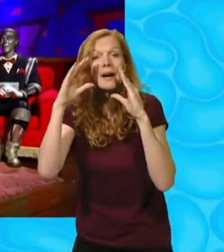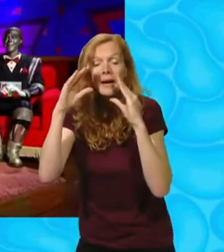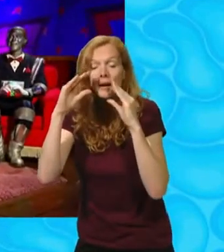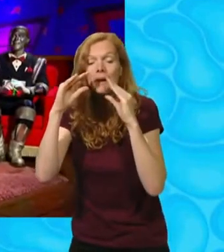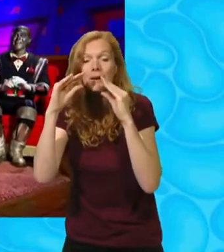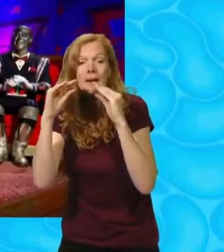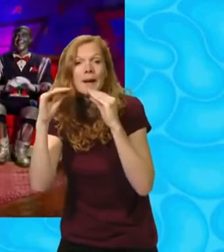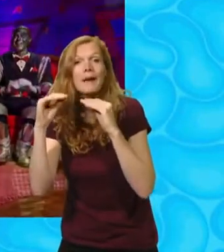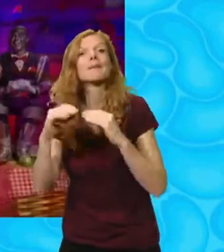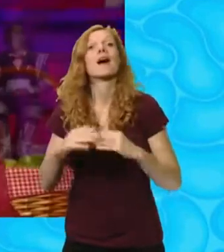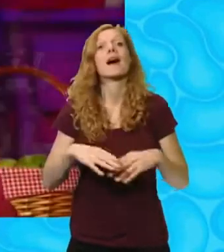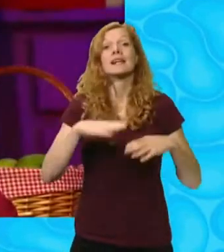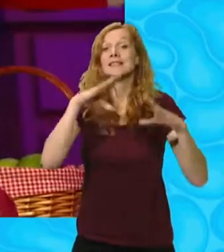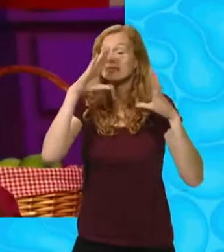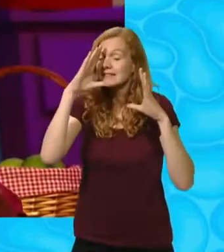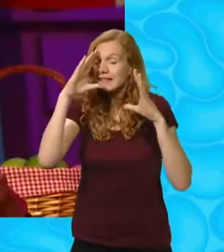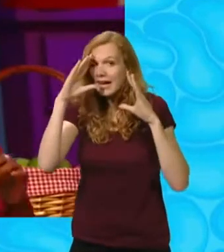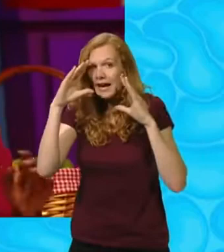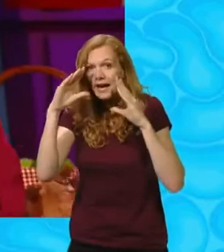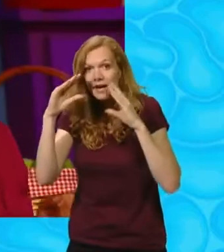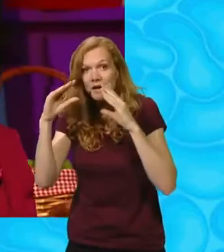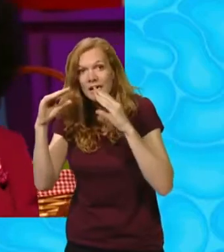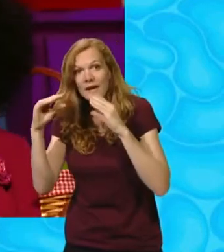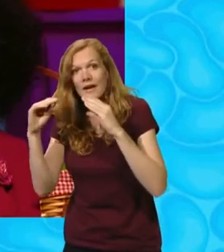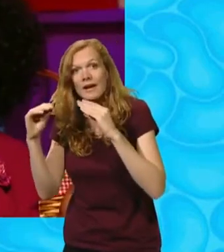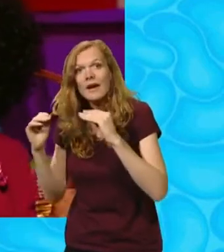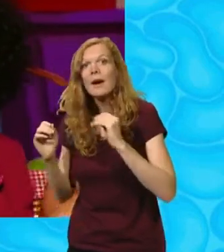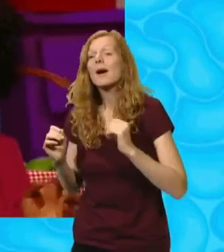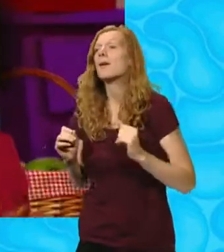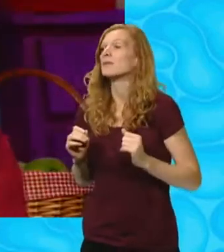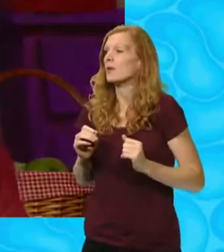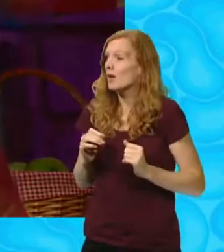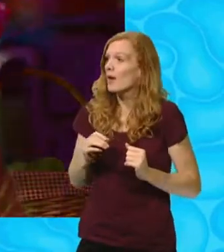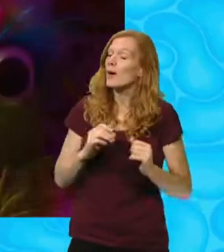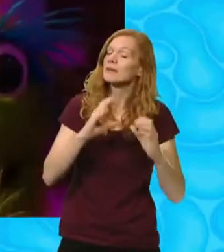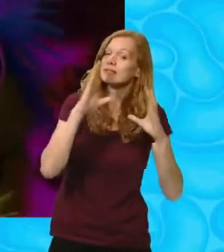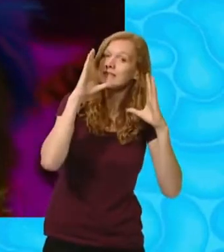Dakota sleep says go to sleep.